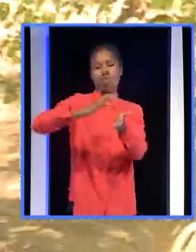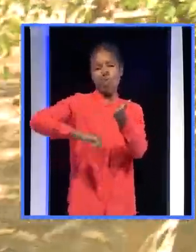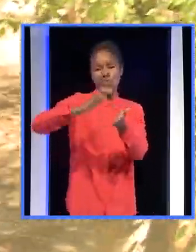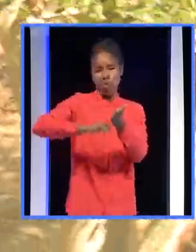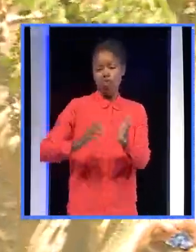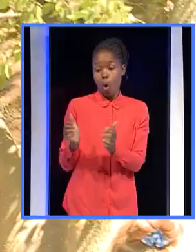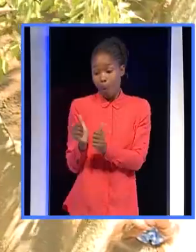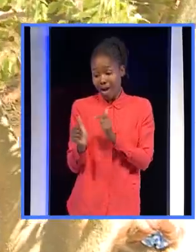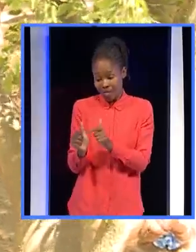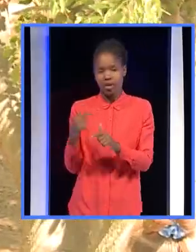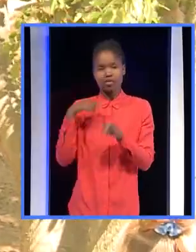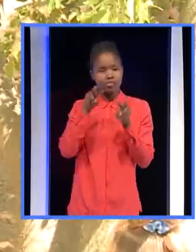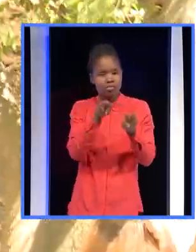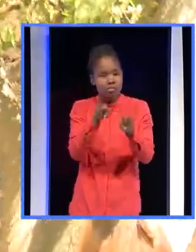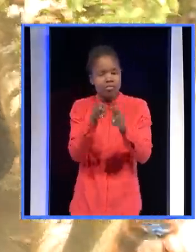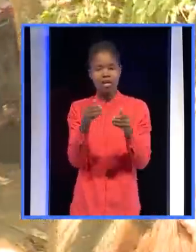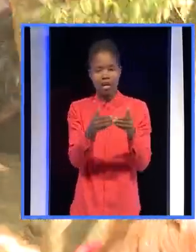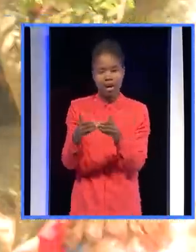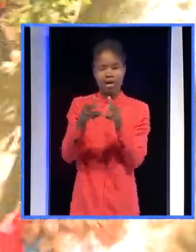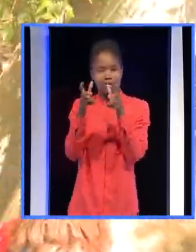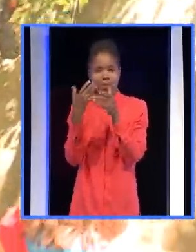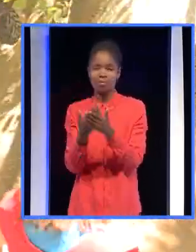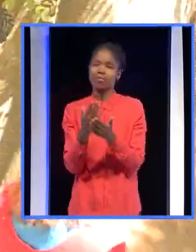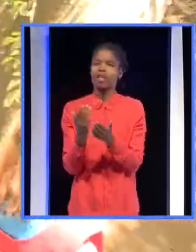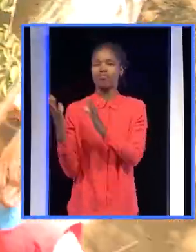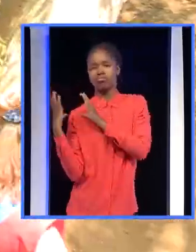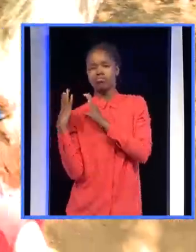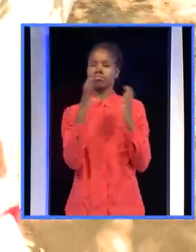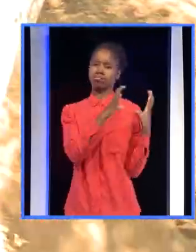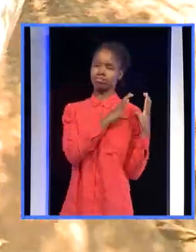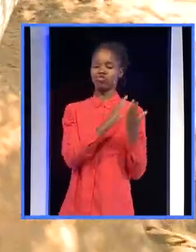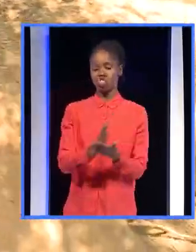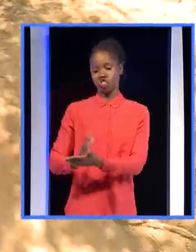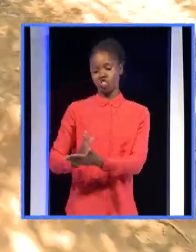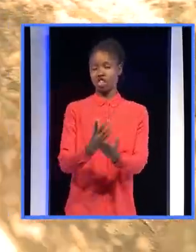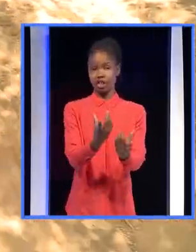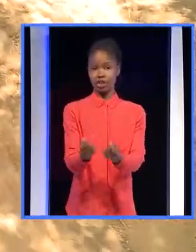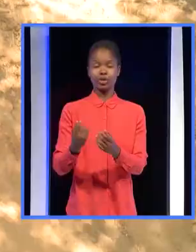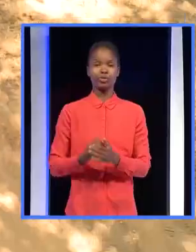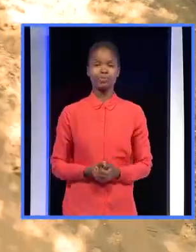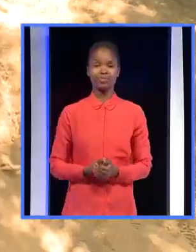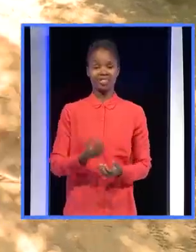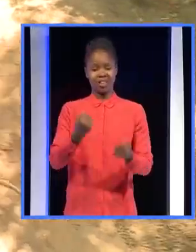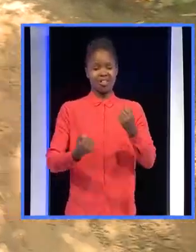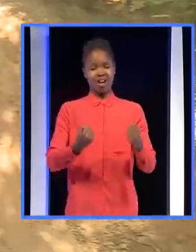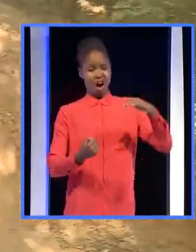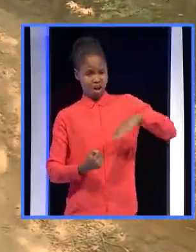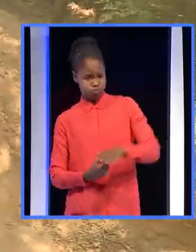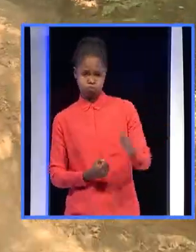she also manages half of driving my car, basically. This can be a cheap